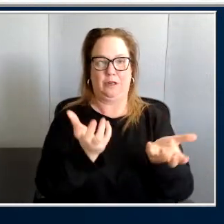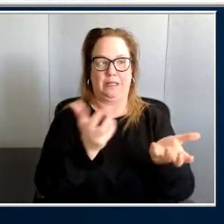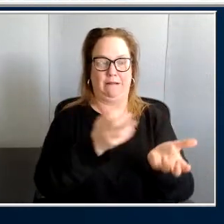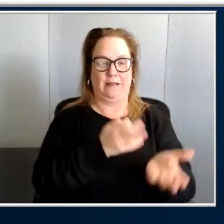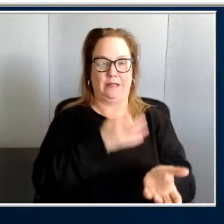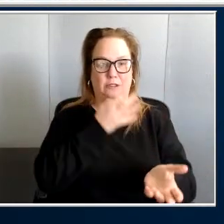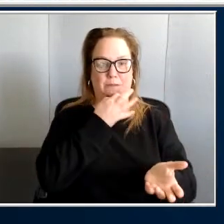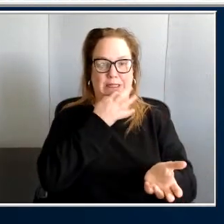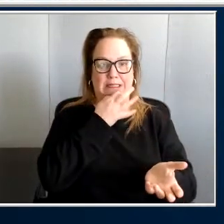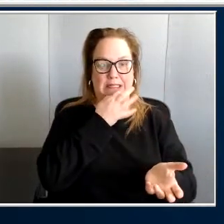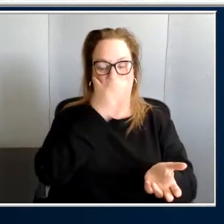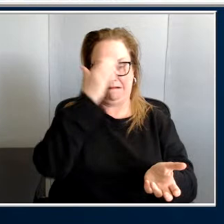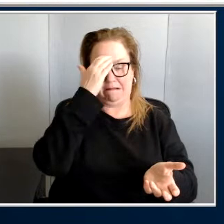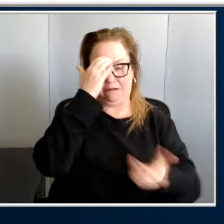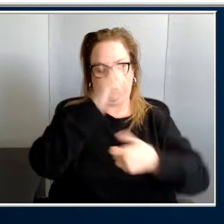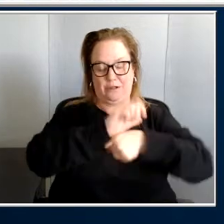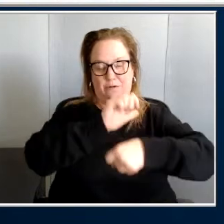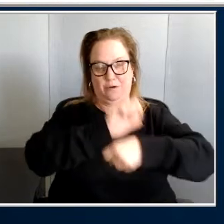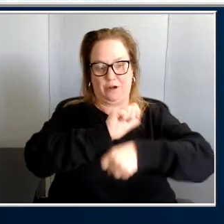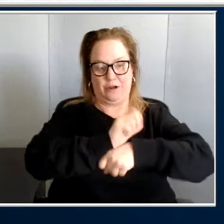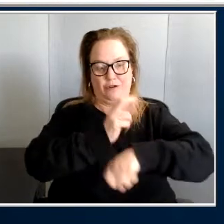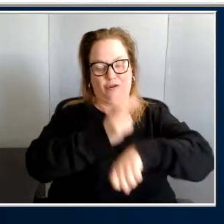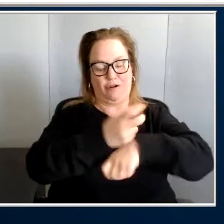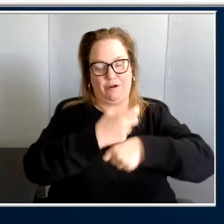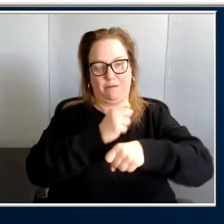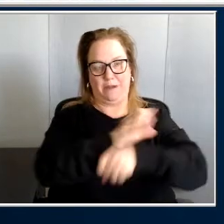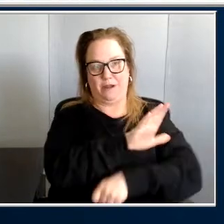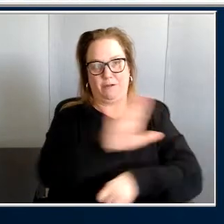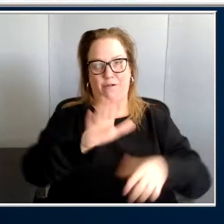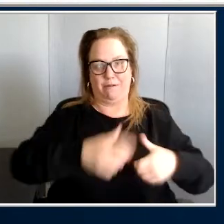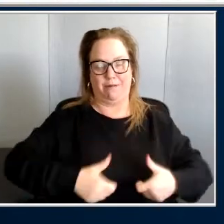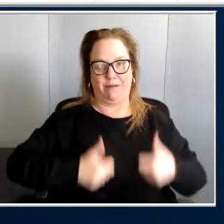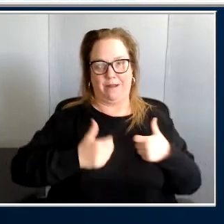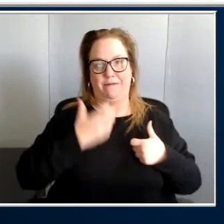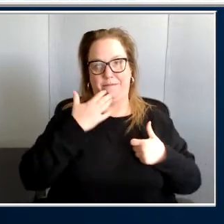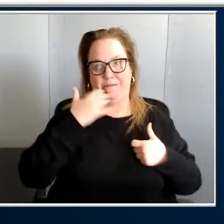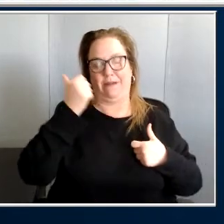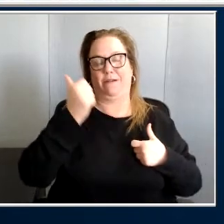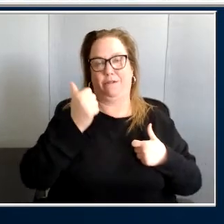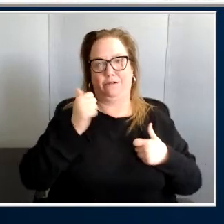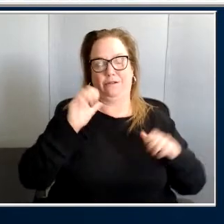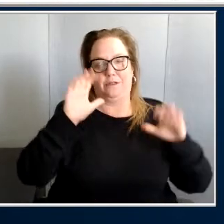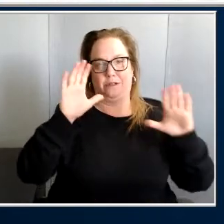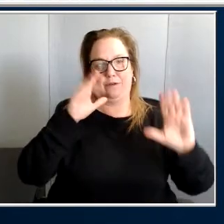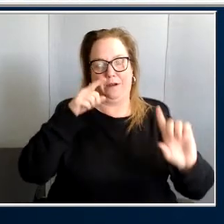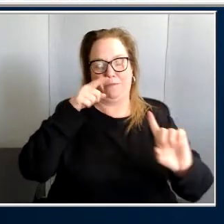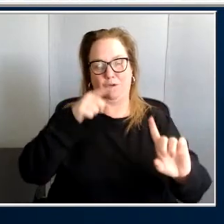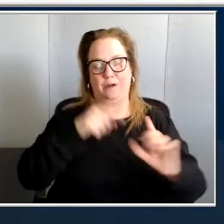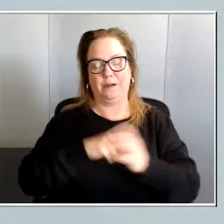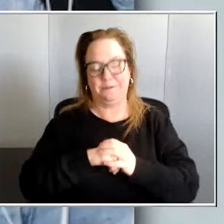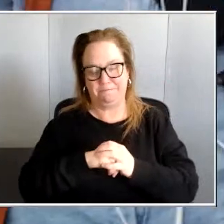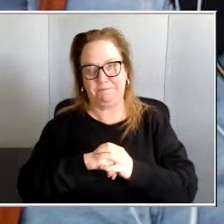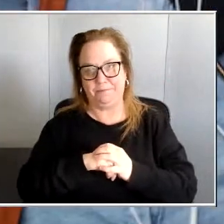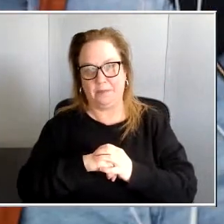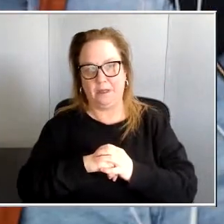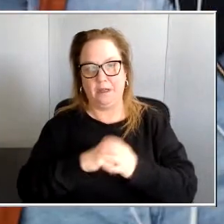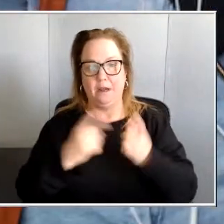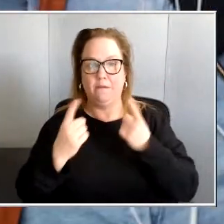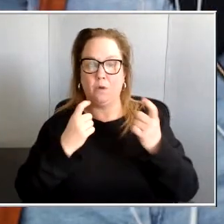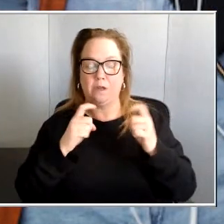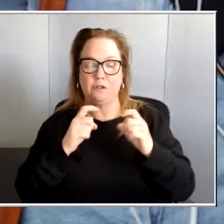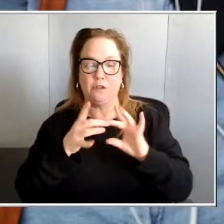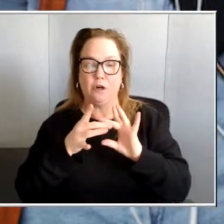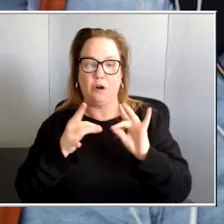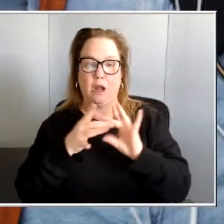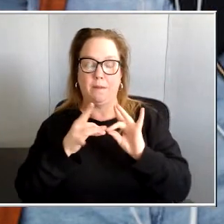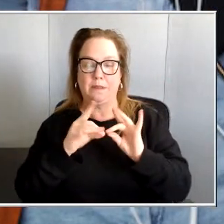knowledge, and they are working to try and make your life better. So I think that was a very good point you made. So if you have questions or comments for